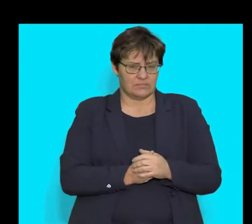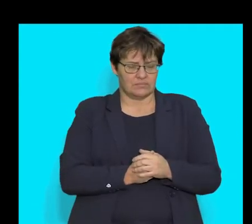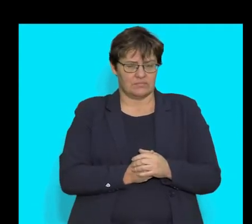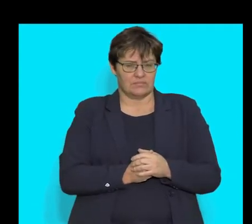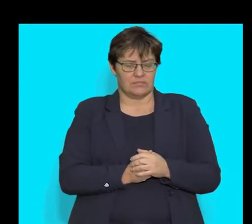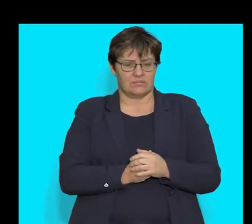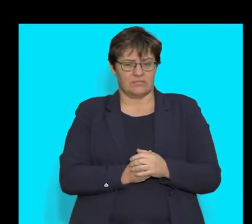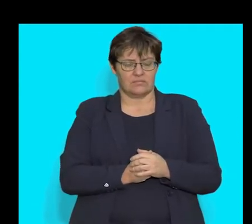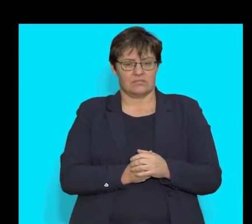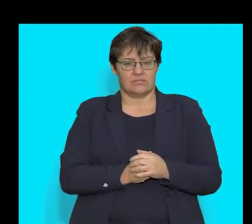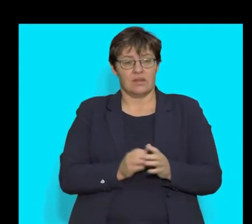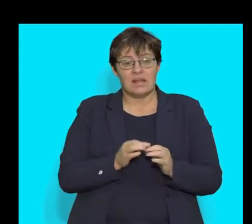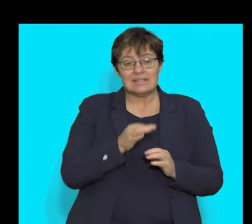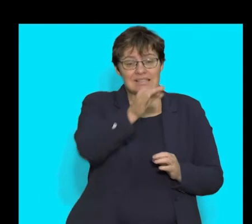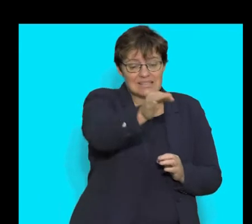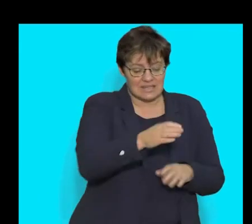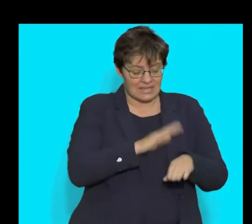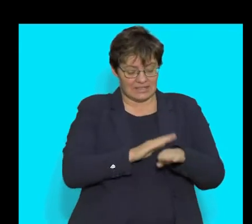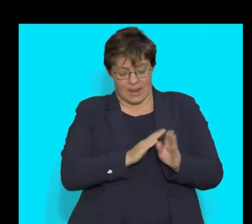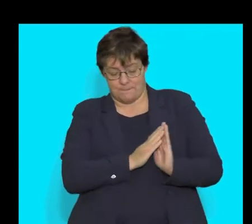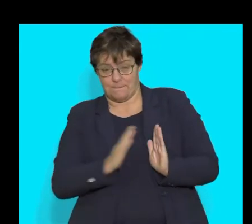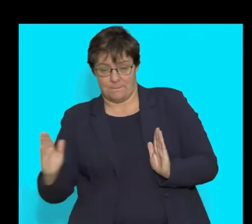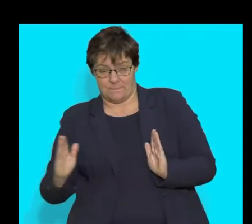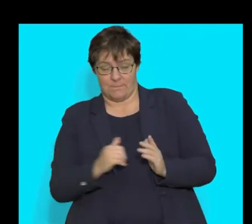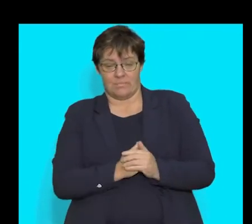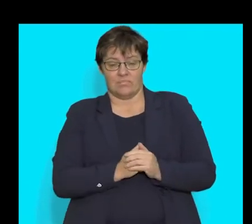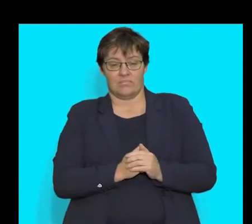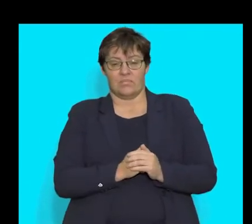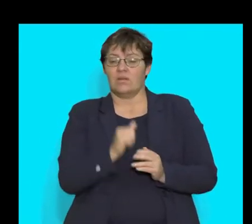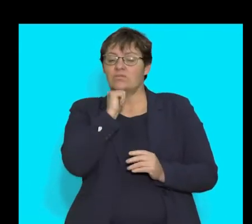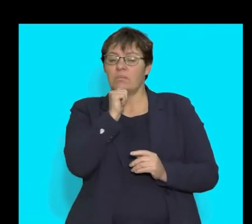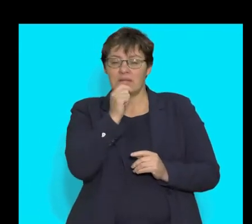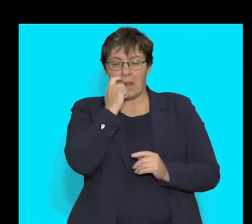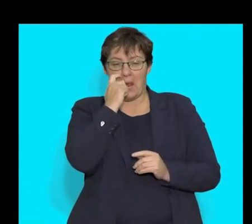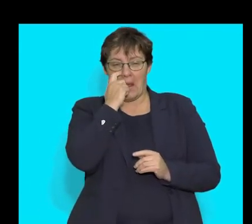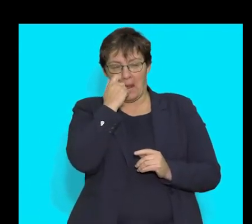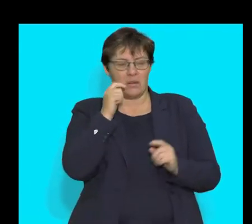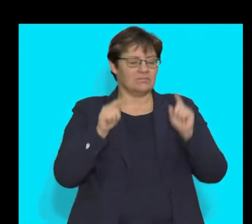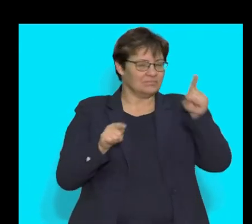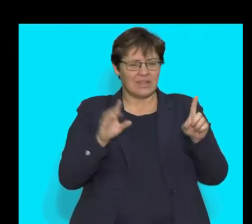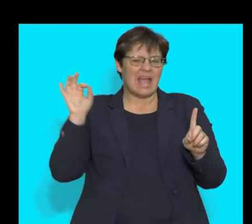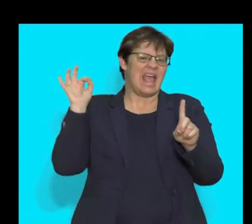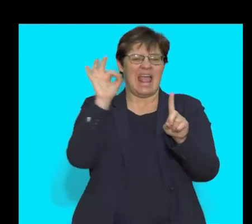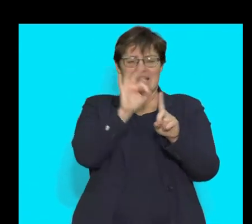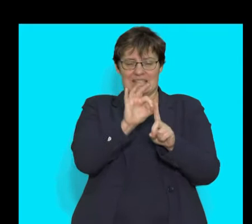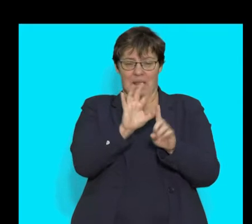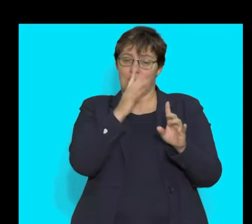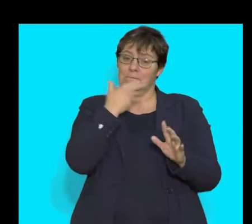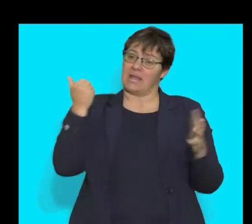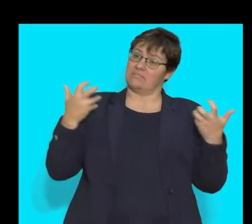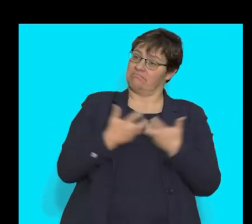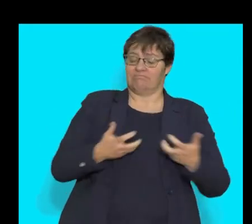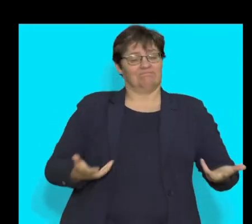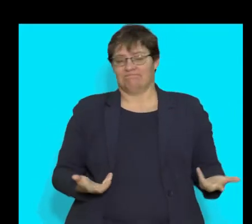distance and time graph, you can see that even though some of the points aren't exactly on the line of best